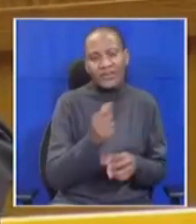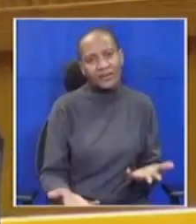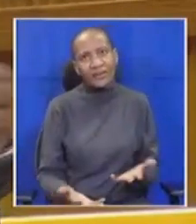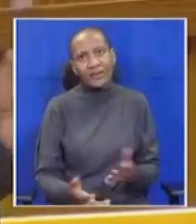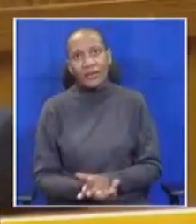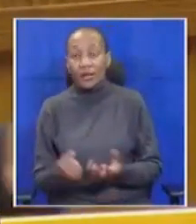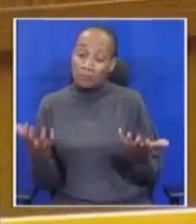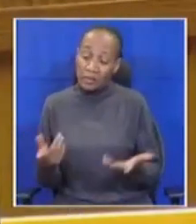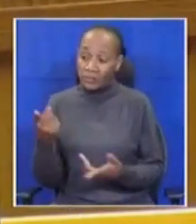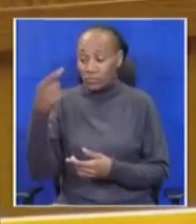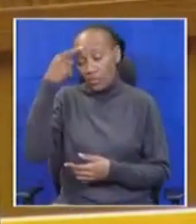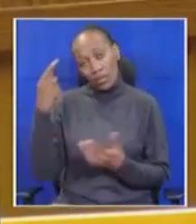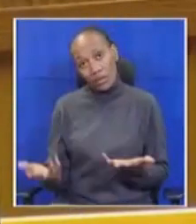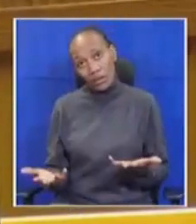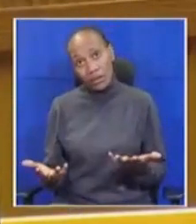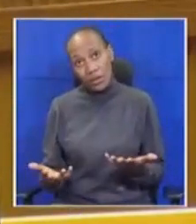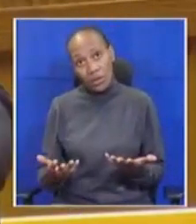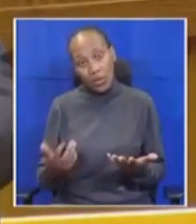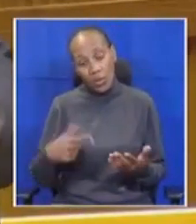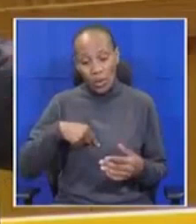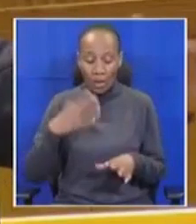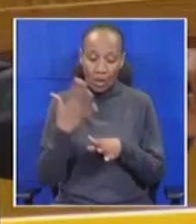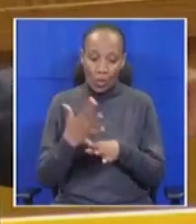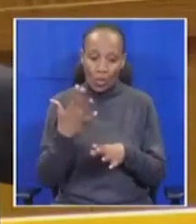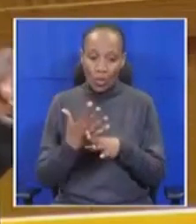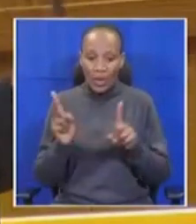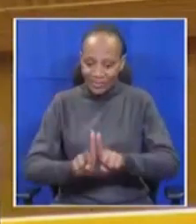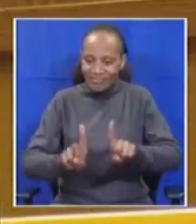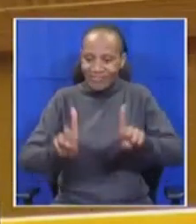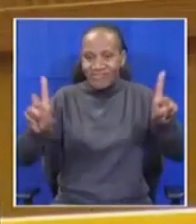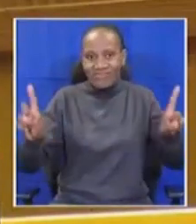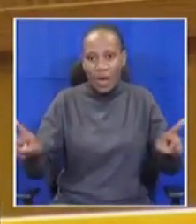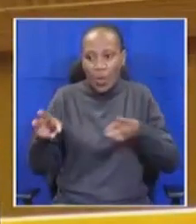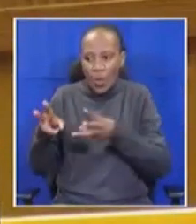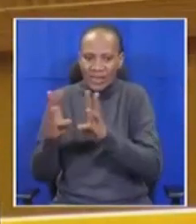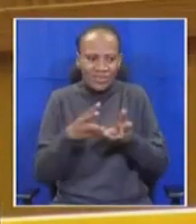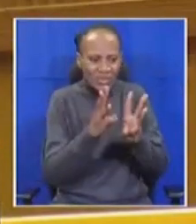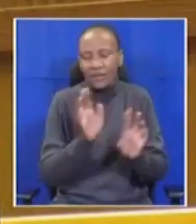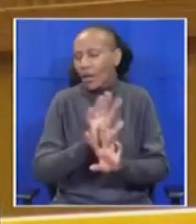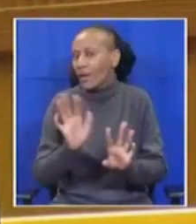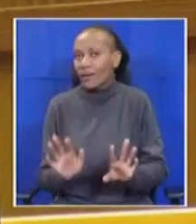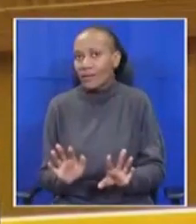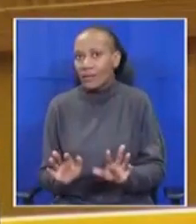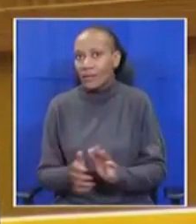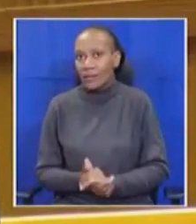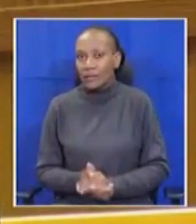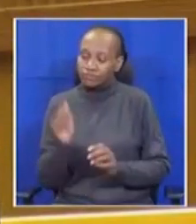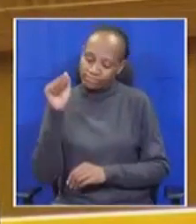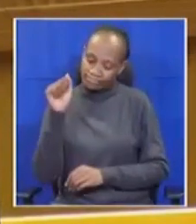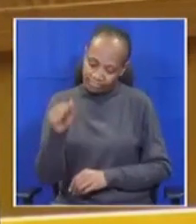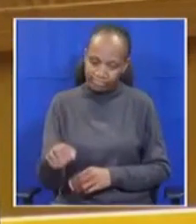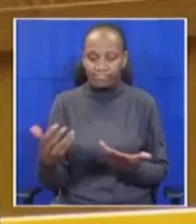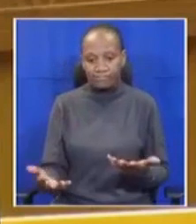you thought that we are going to work in different ways and pull in different directions. Yes,